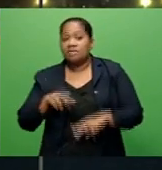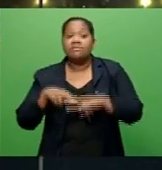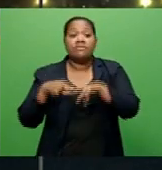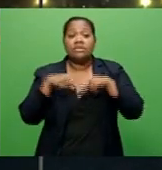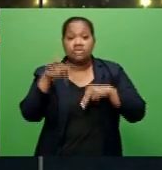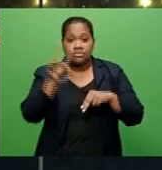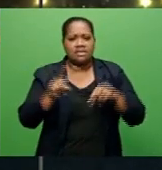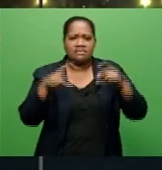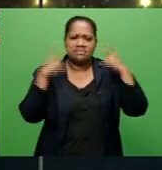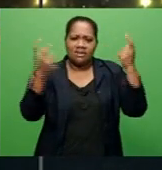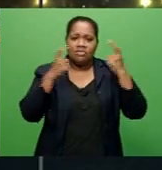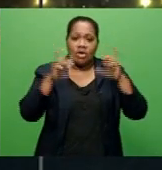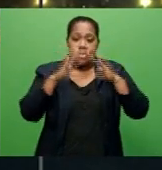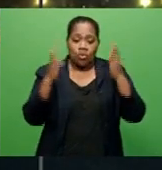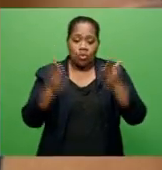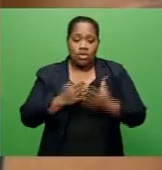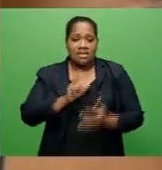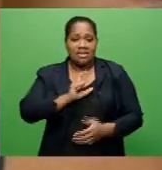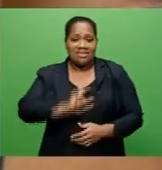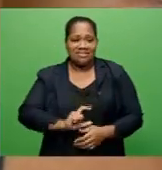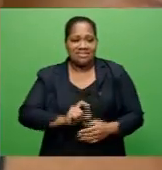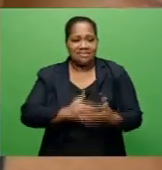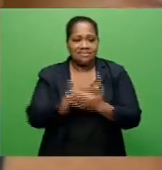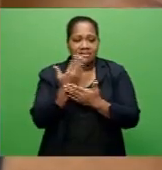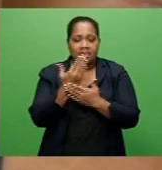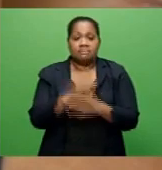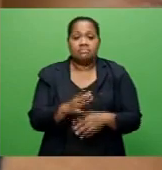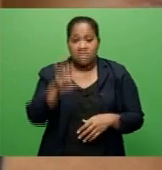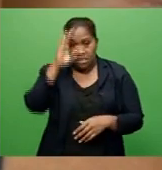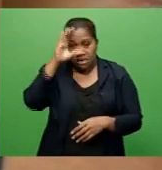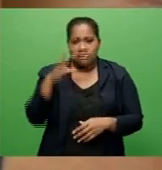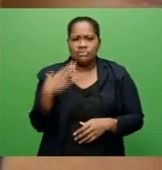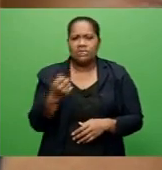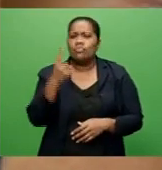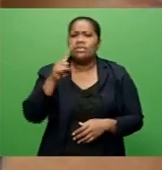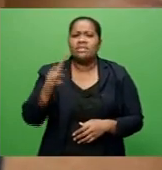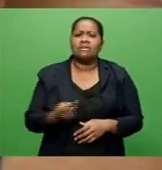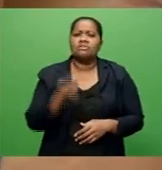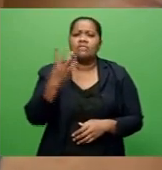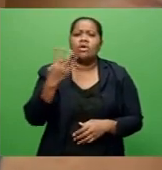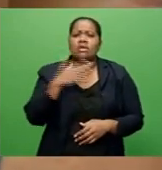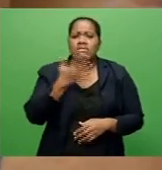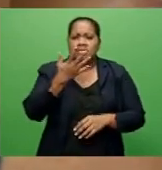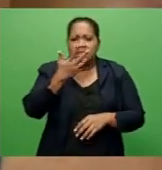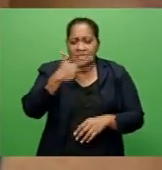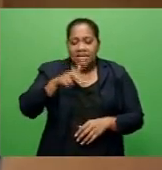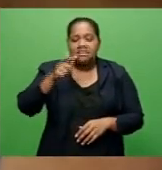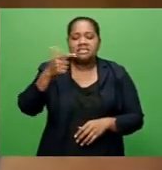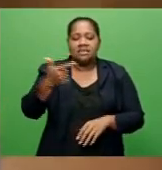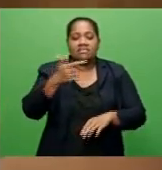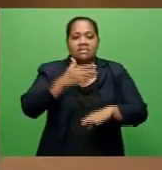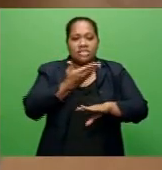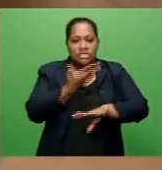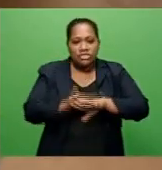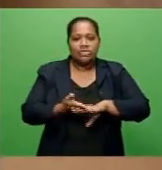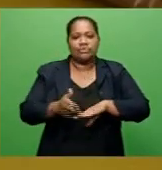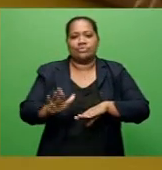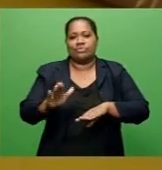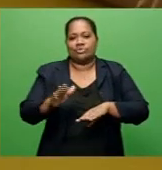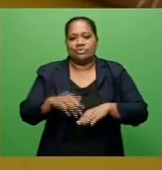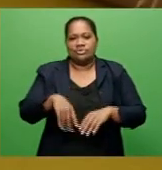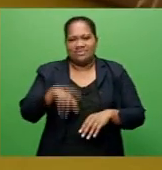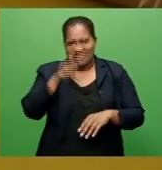today. Last year, the country had 1,487 new cases, and in the last 5 years, Fiji recorded